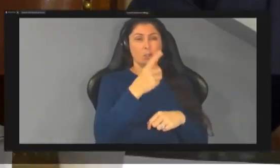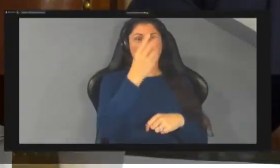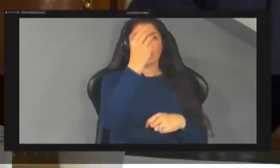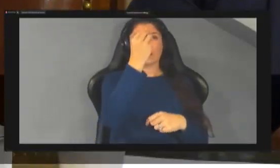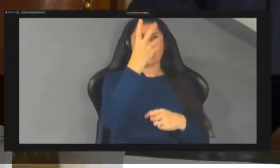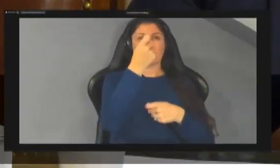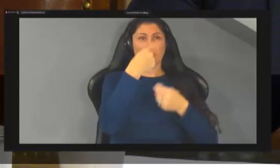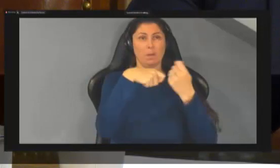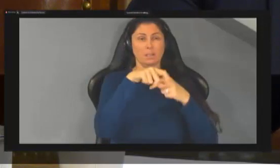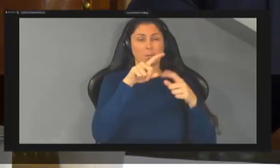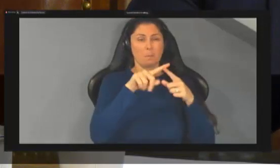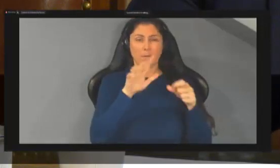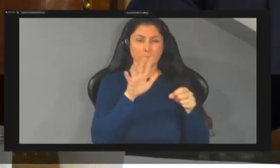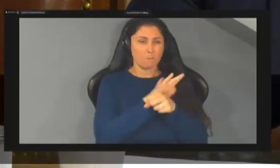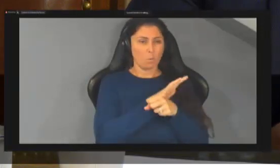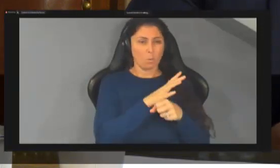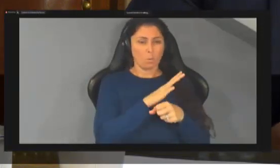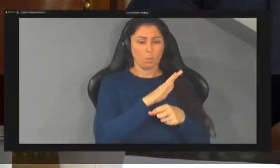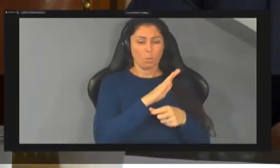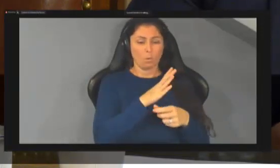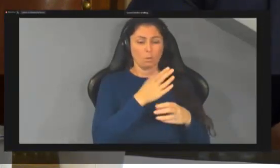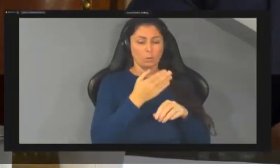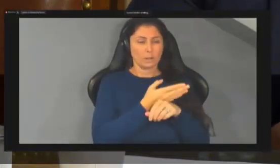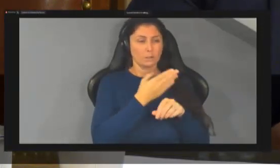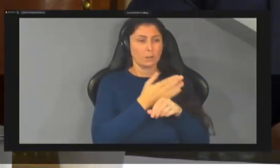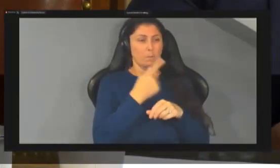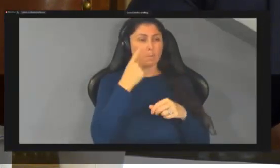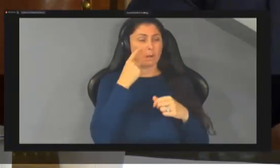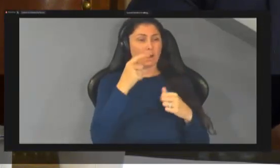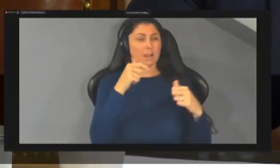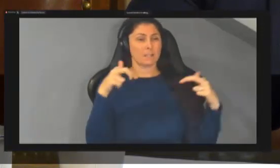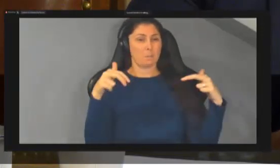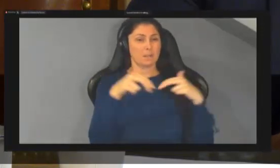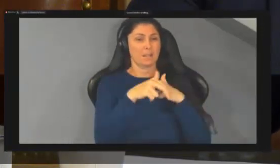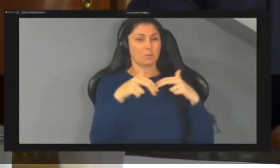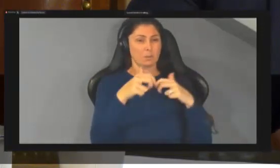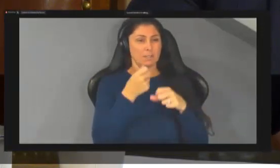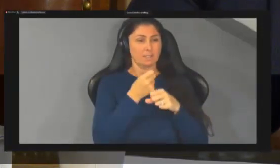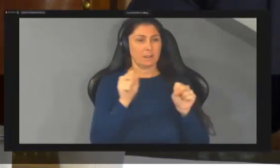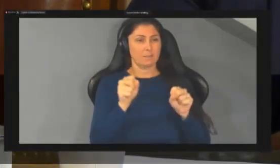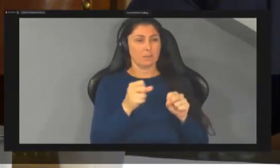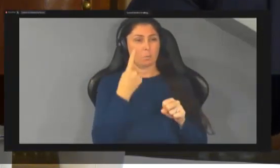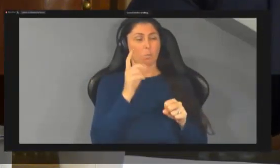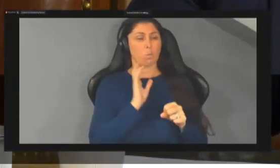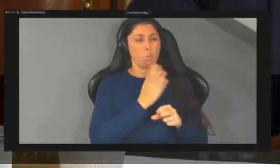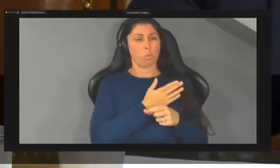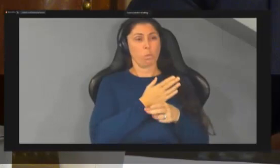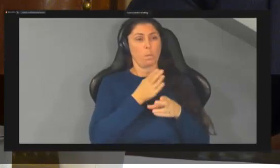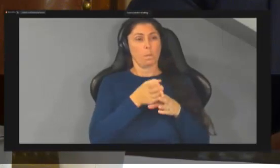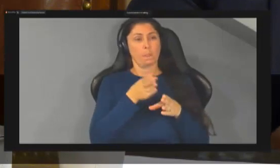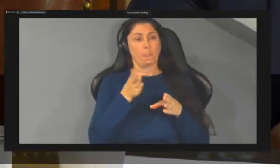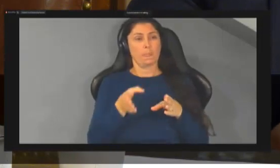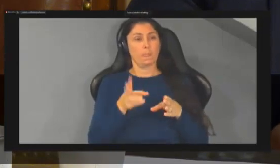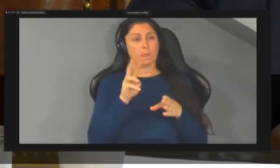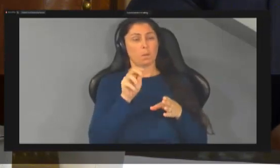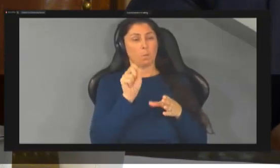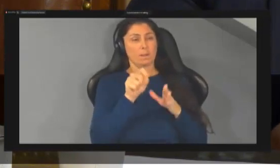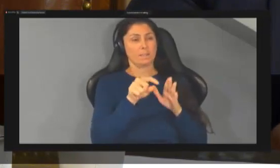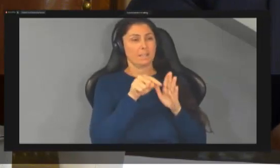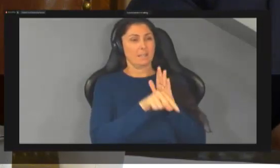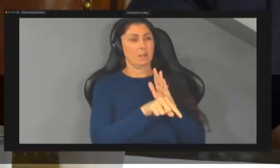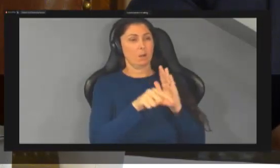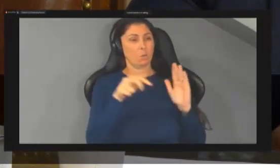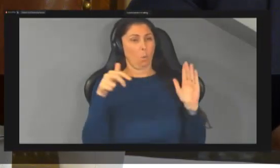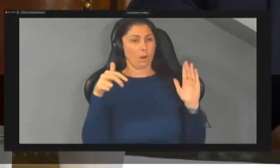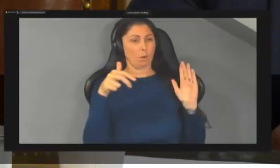but like full reconstruction because of pedestrian safety. At one of them, one of our neighbors was killed walking across the